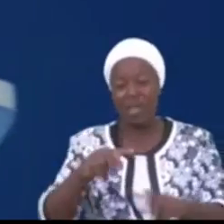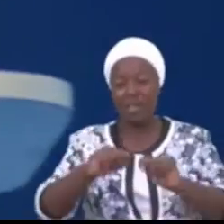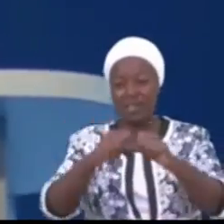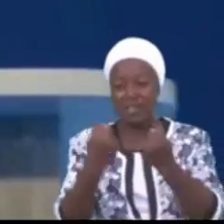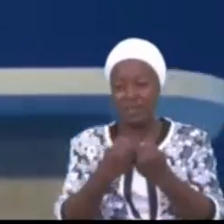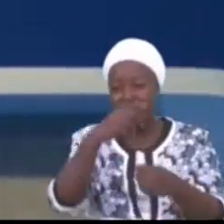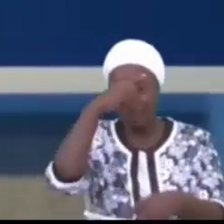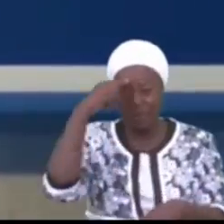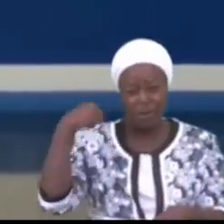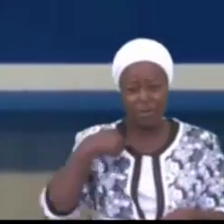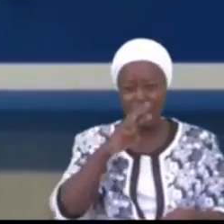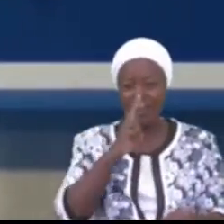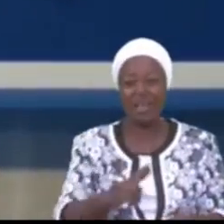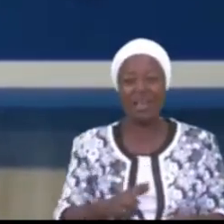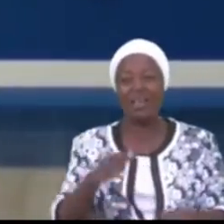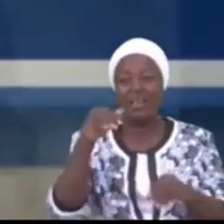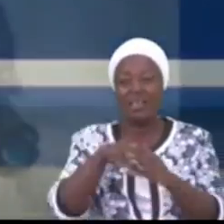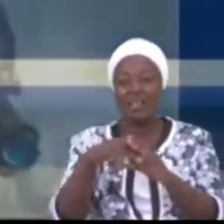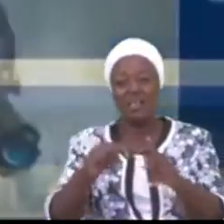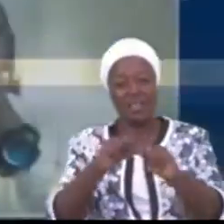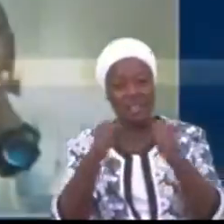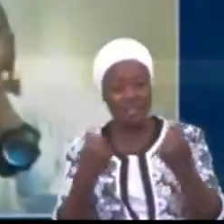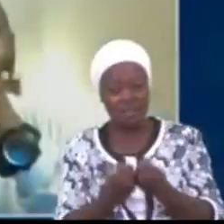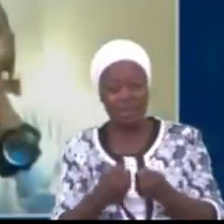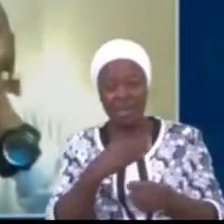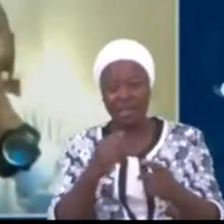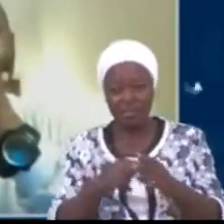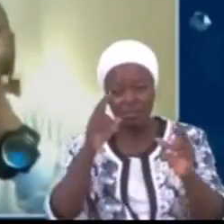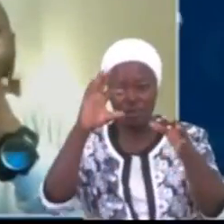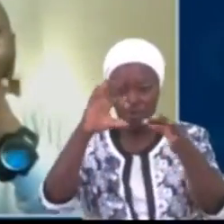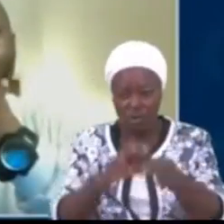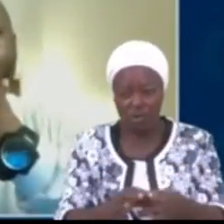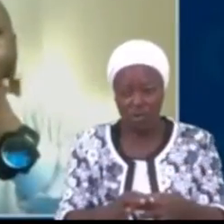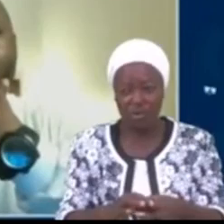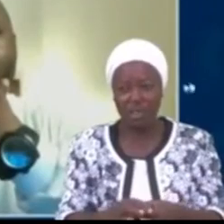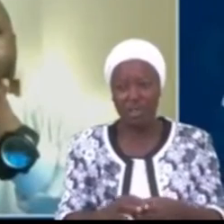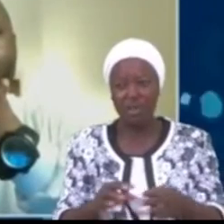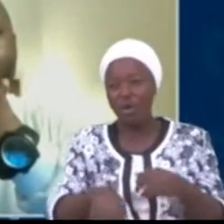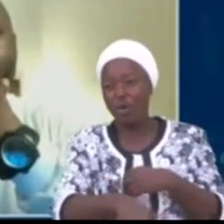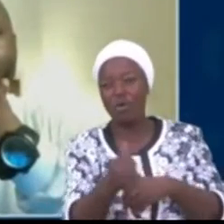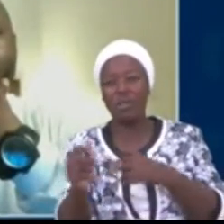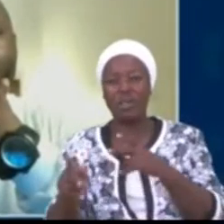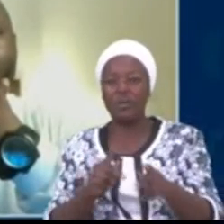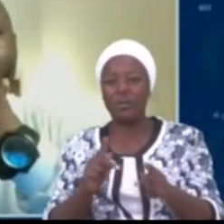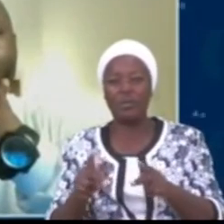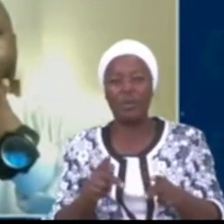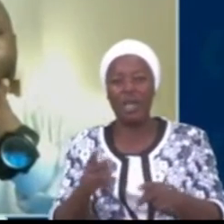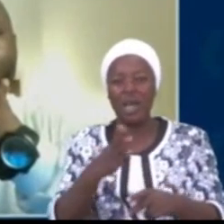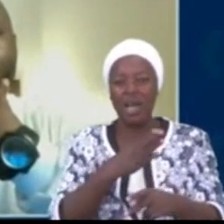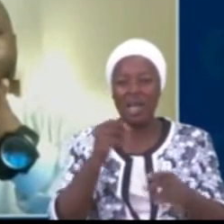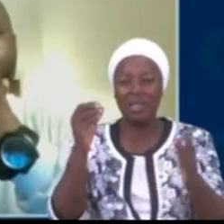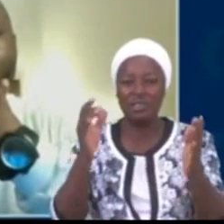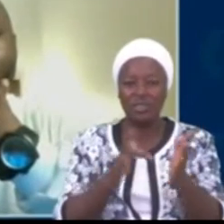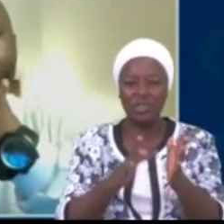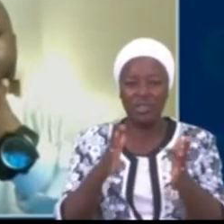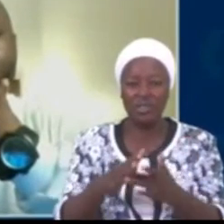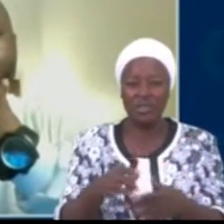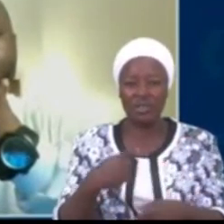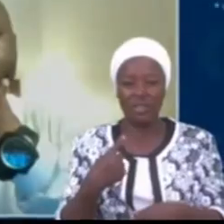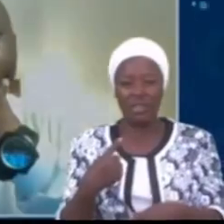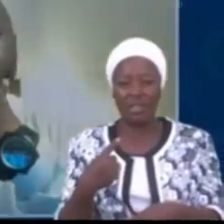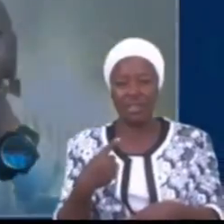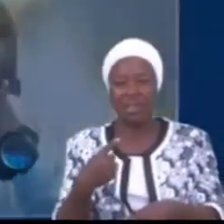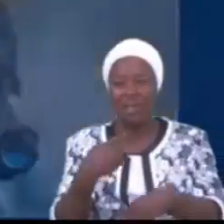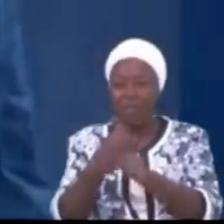we are in the team. And you join other people. And Jesus said, make